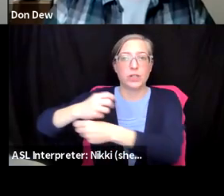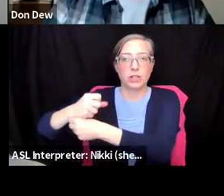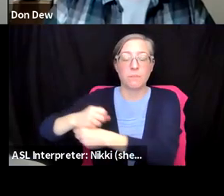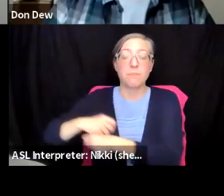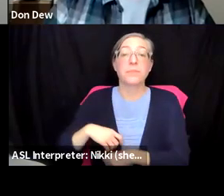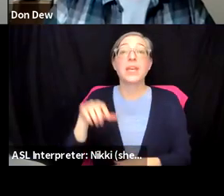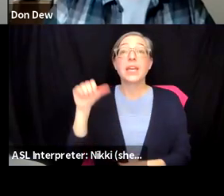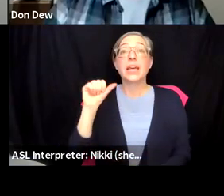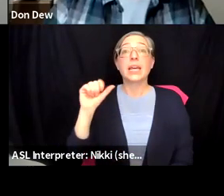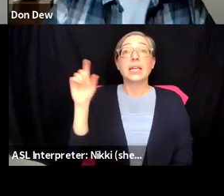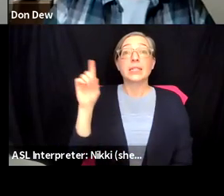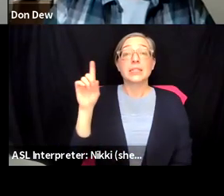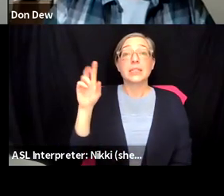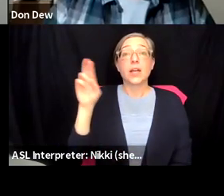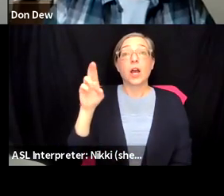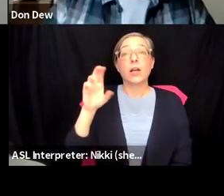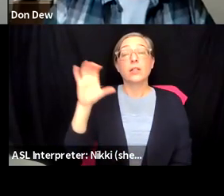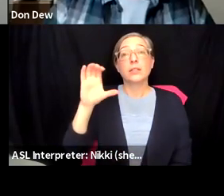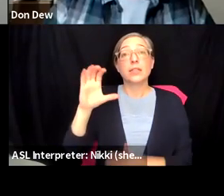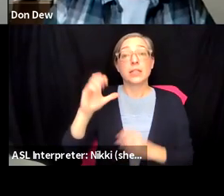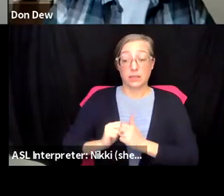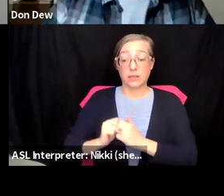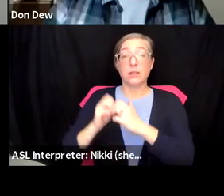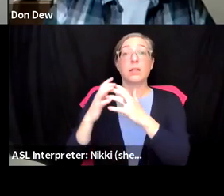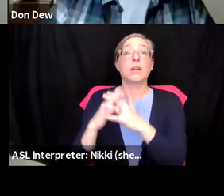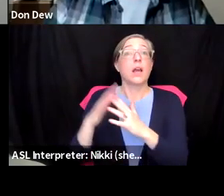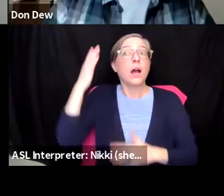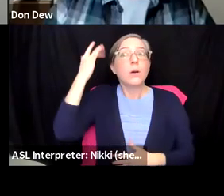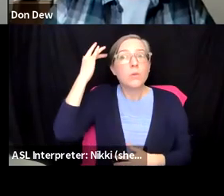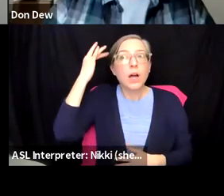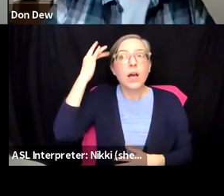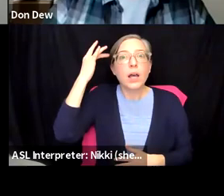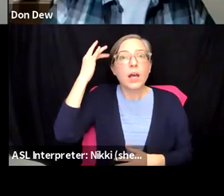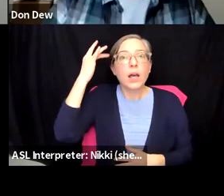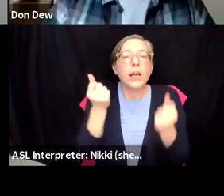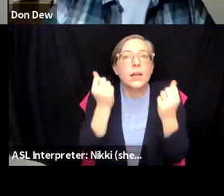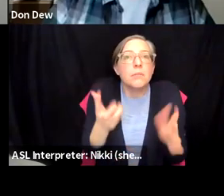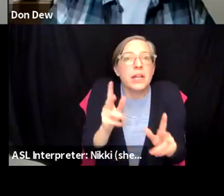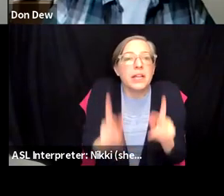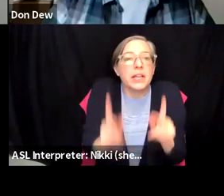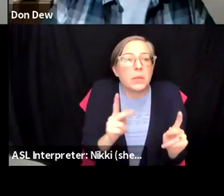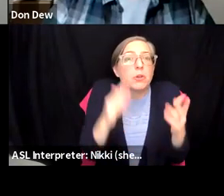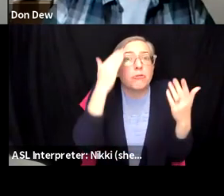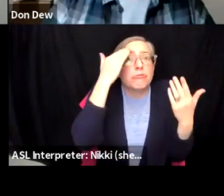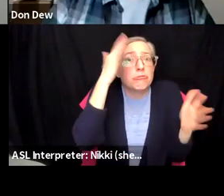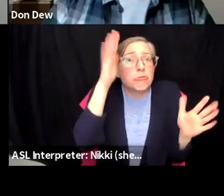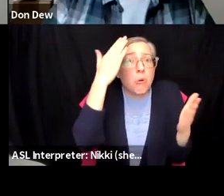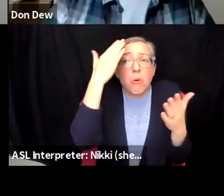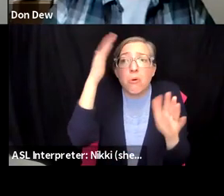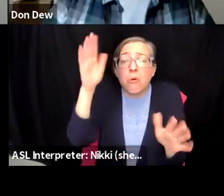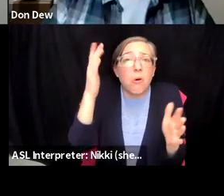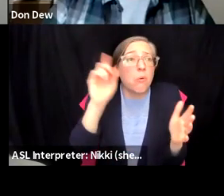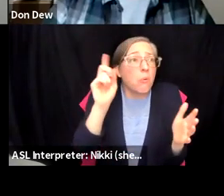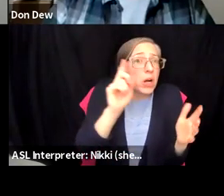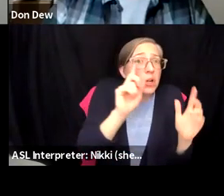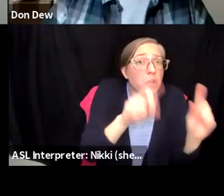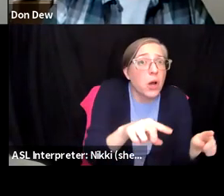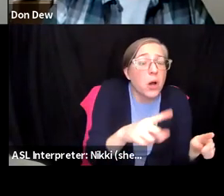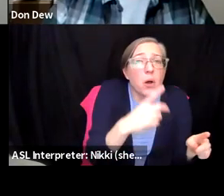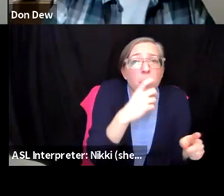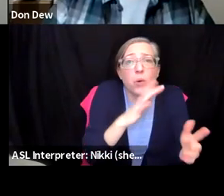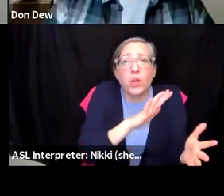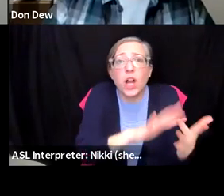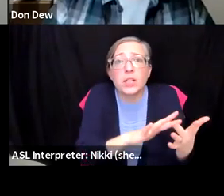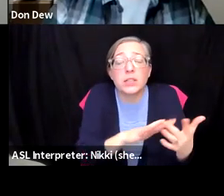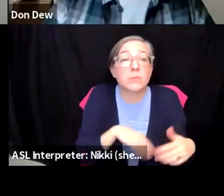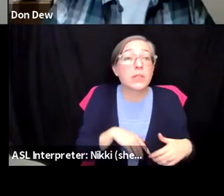so many people don't know where to turn. And we always hear, whether it's the AAAs or it's Easter Seals